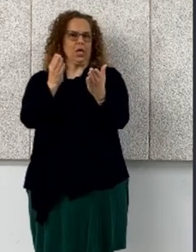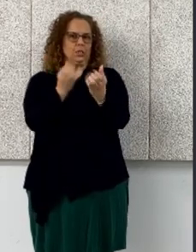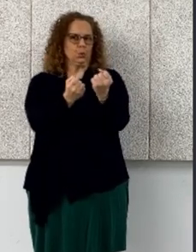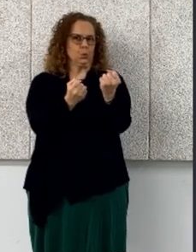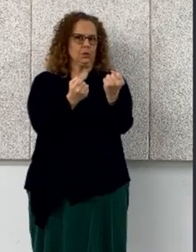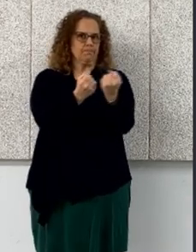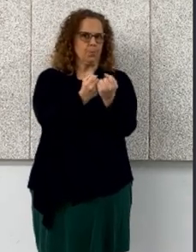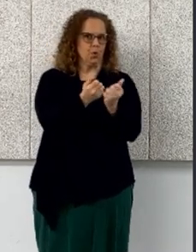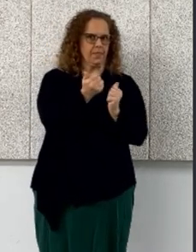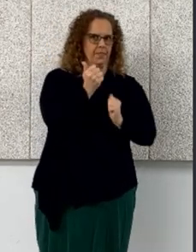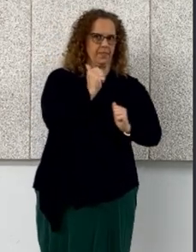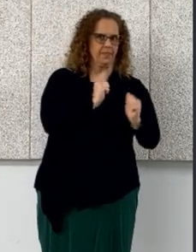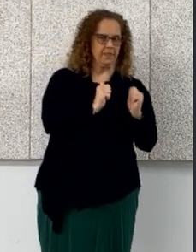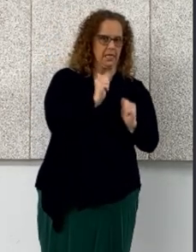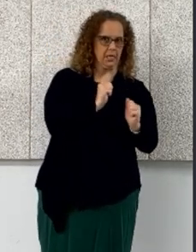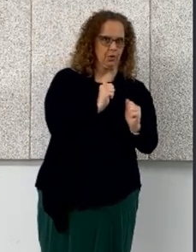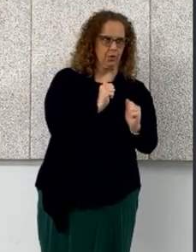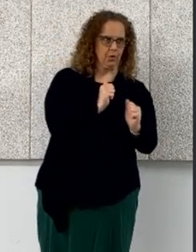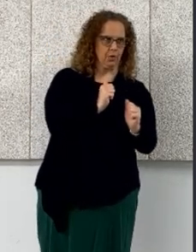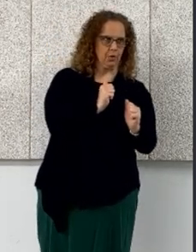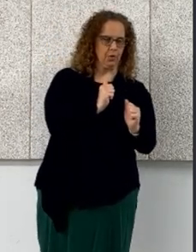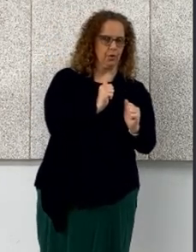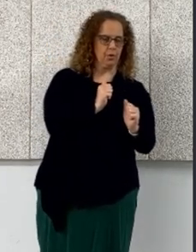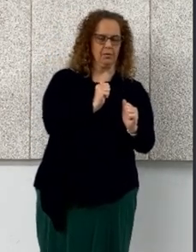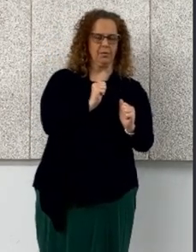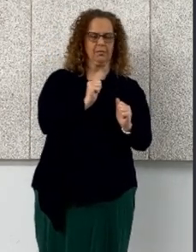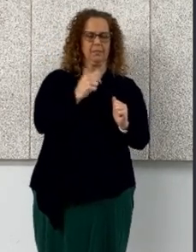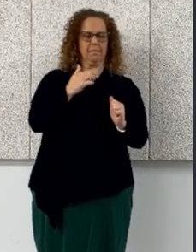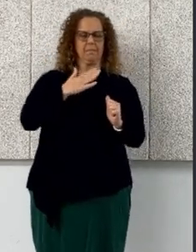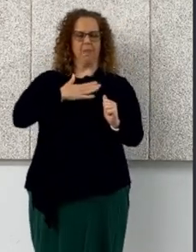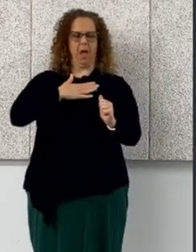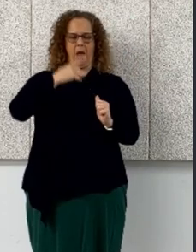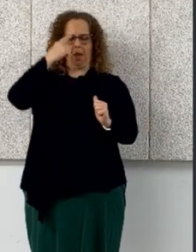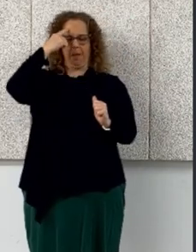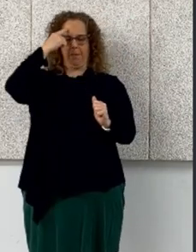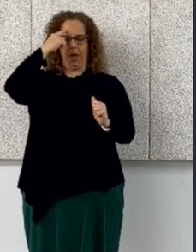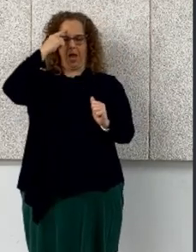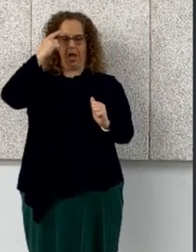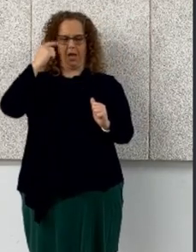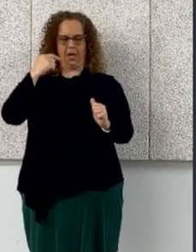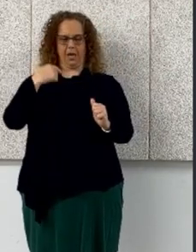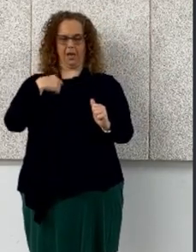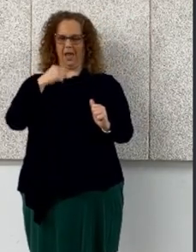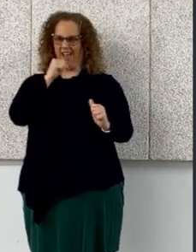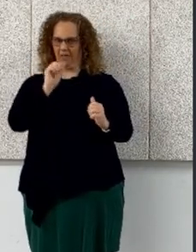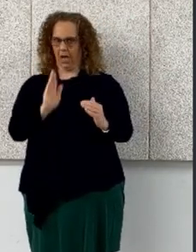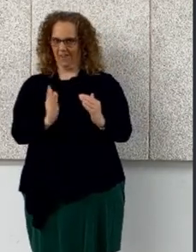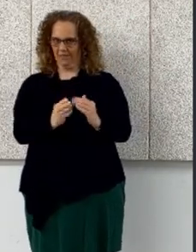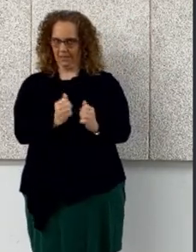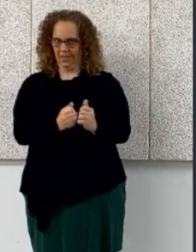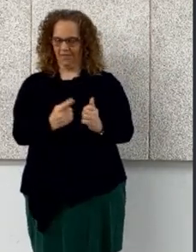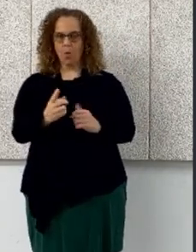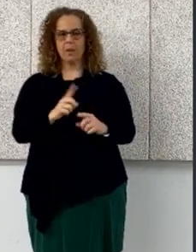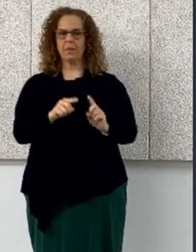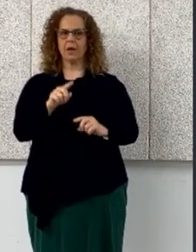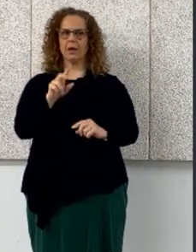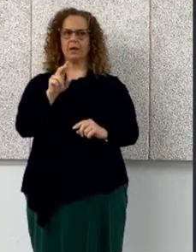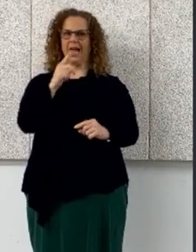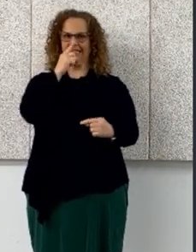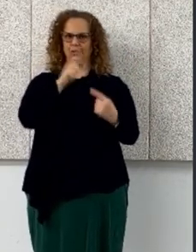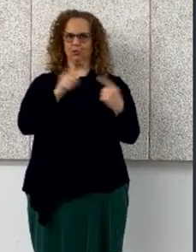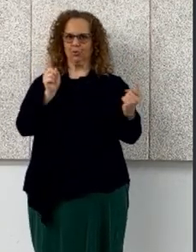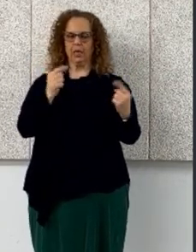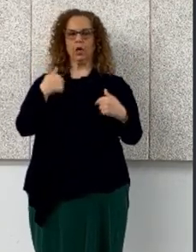theater. Mm-hmm. And, and in my mind, even if I haven't convinced everyone yet, no, we actually just serve